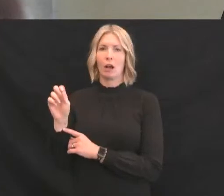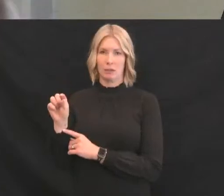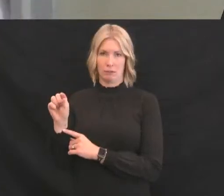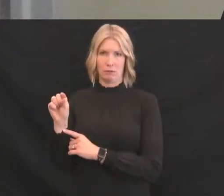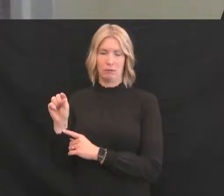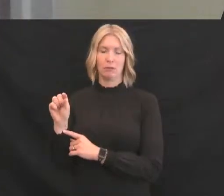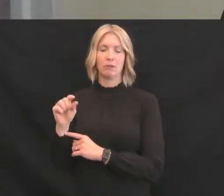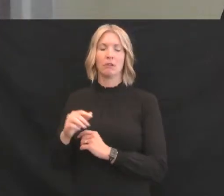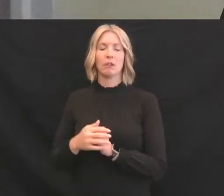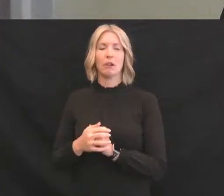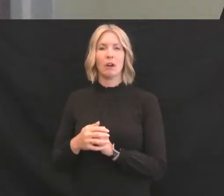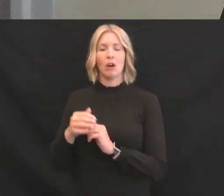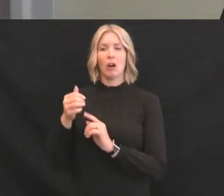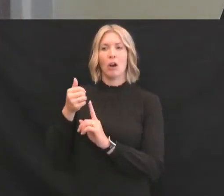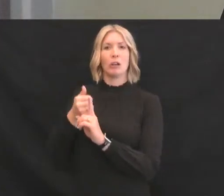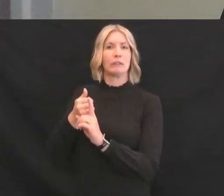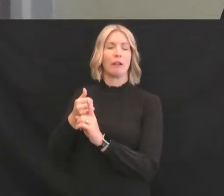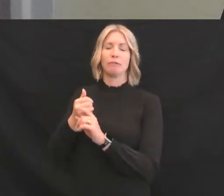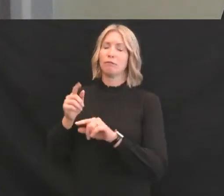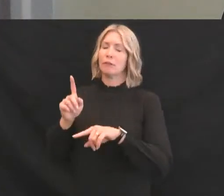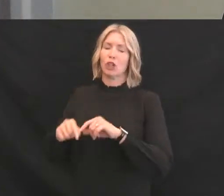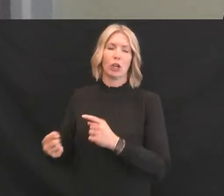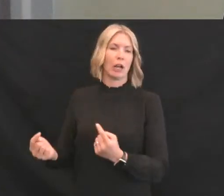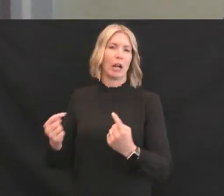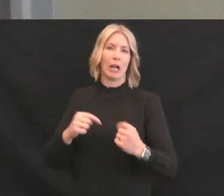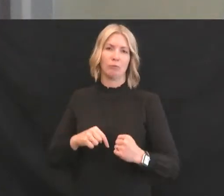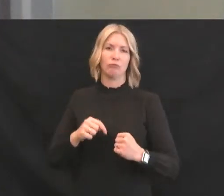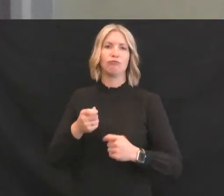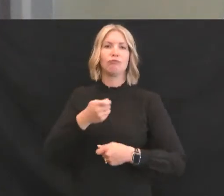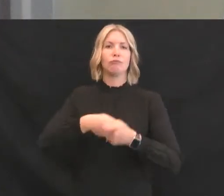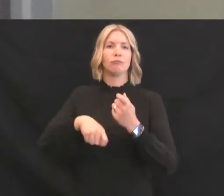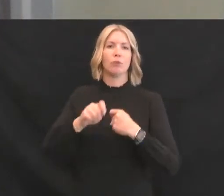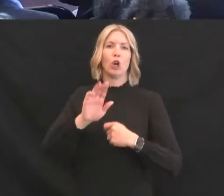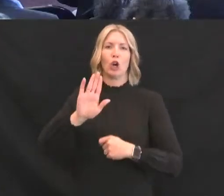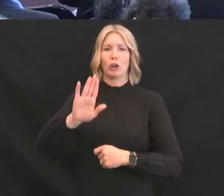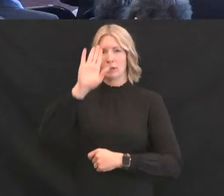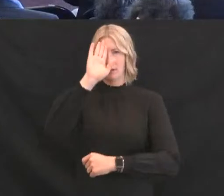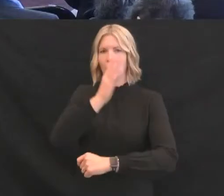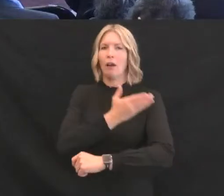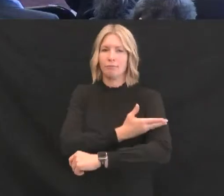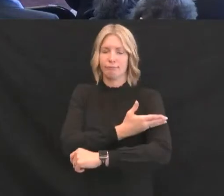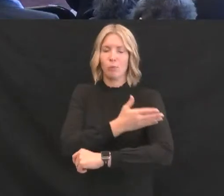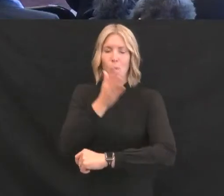represented today by her son, Mac Furlong, who will receive this honor on her behalf.